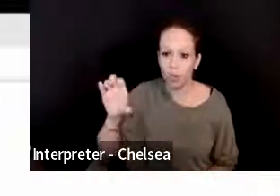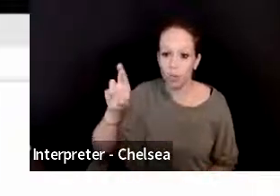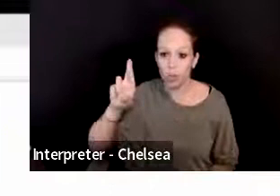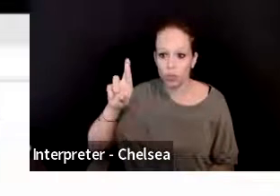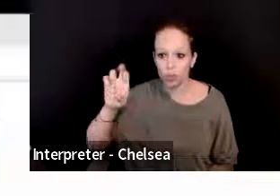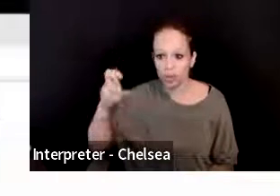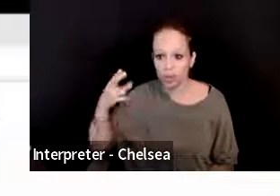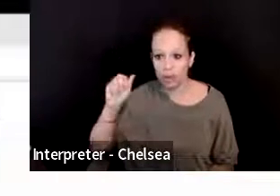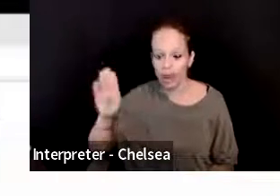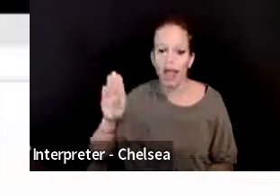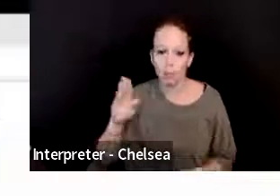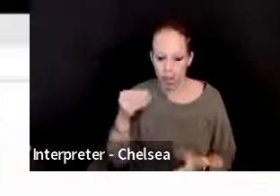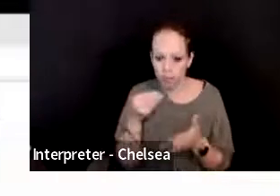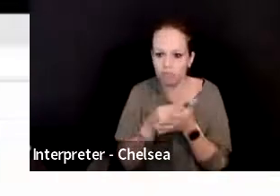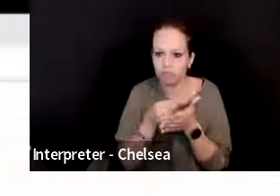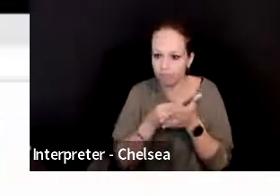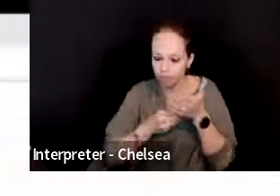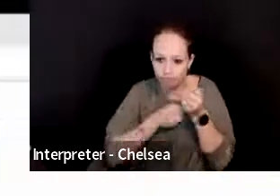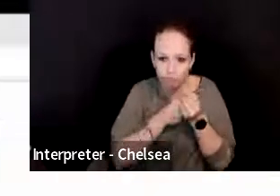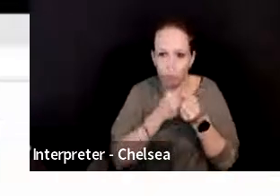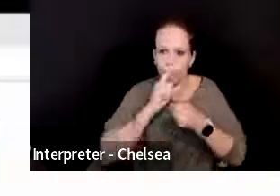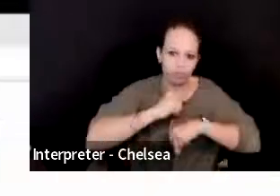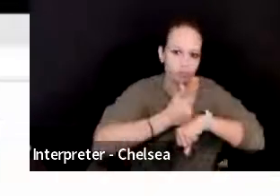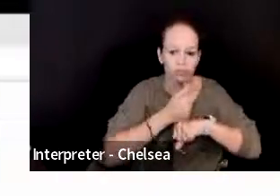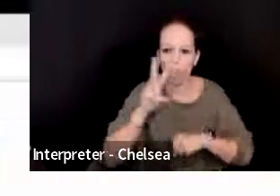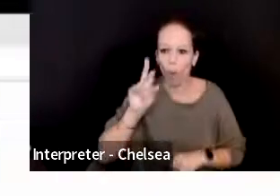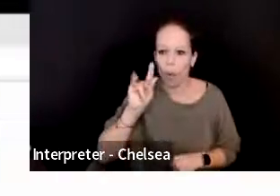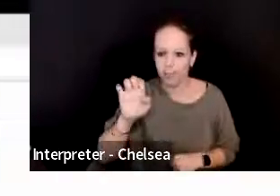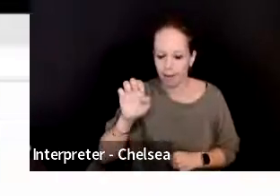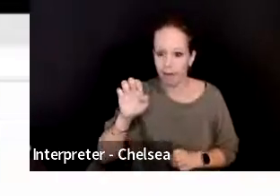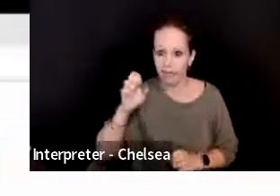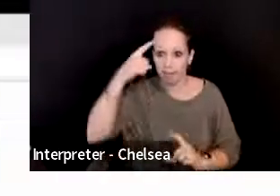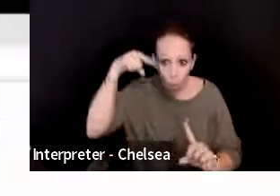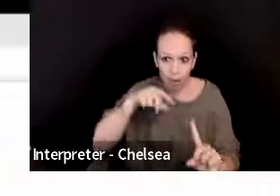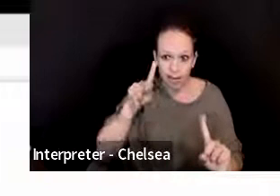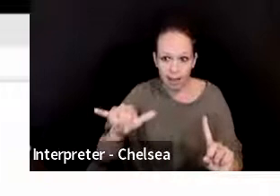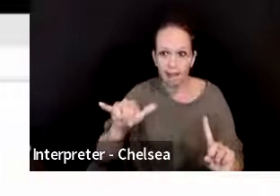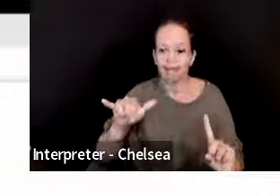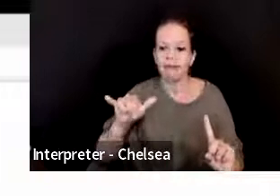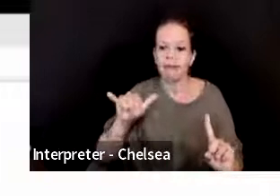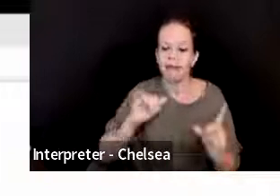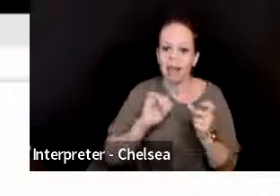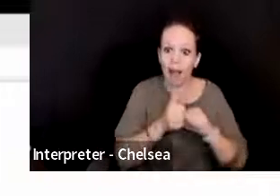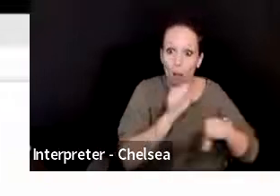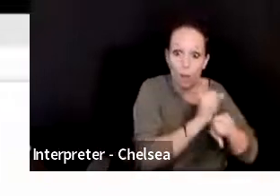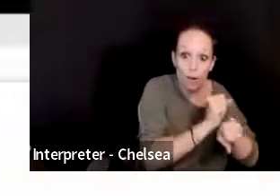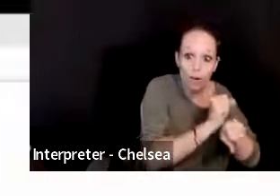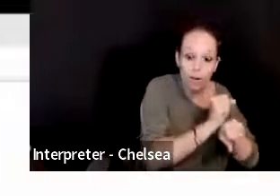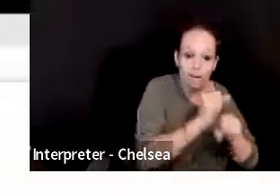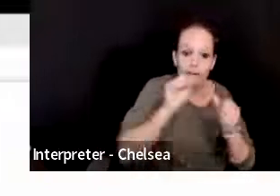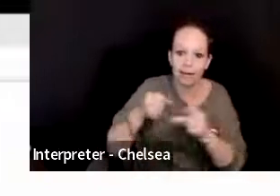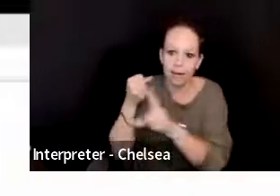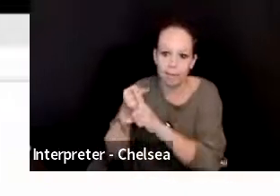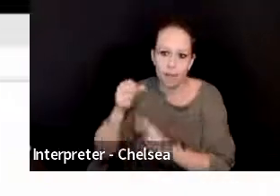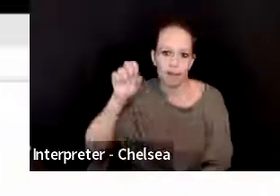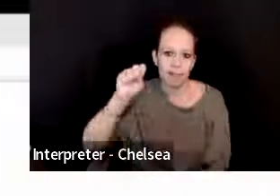funded a website specific to Kentucky about working and the impact on SSI or SSDI, Social